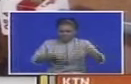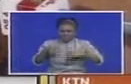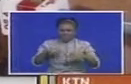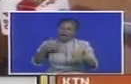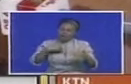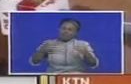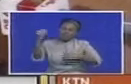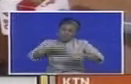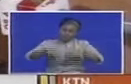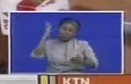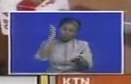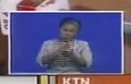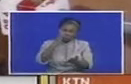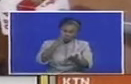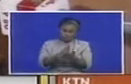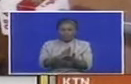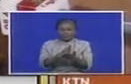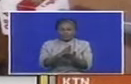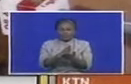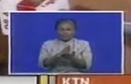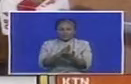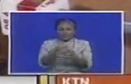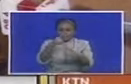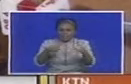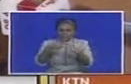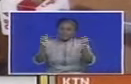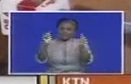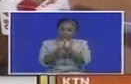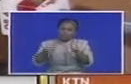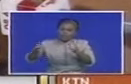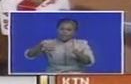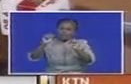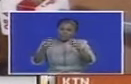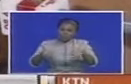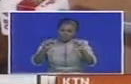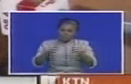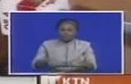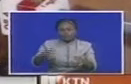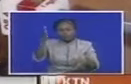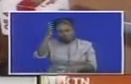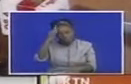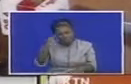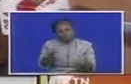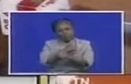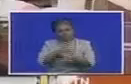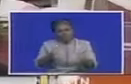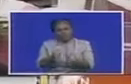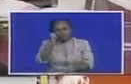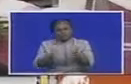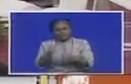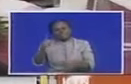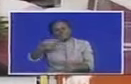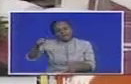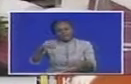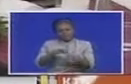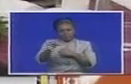have corruption and issues of fraud. But what I can tell you as a commission is that we are able to determine which are the right documents.